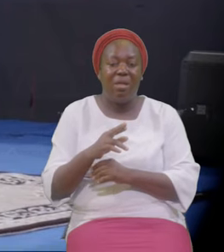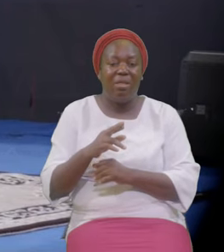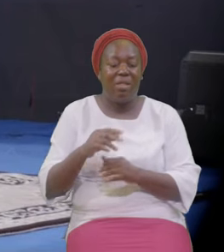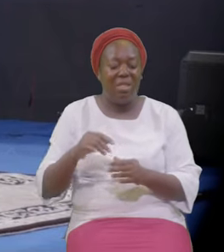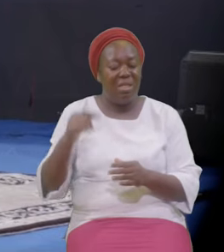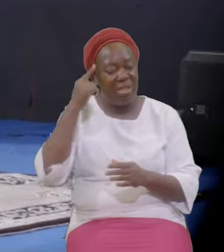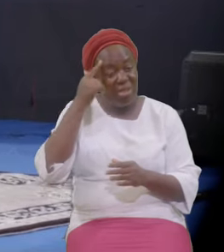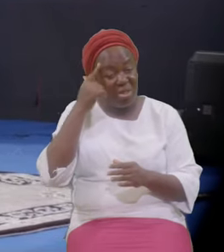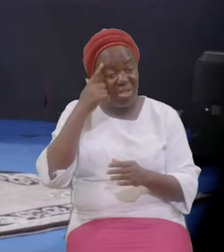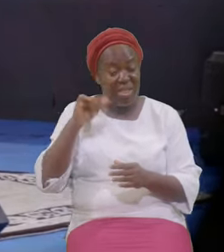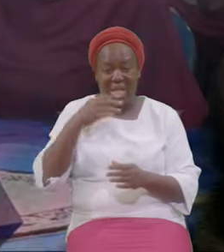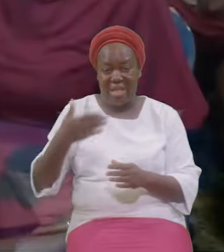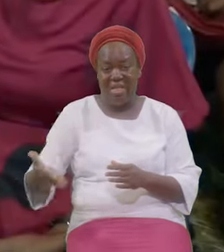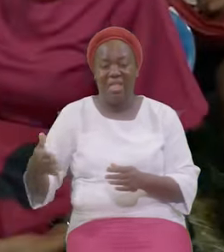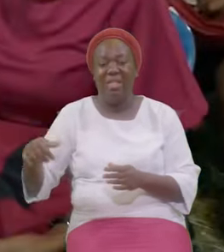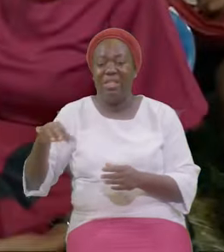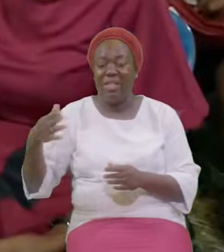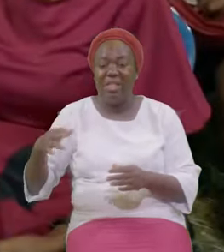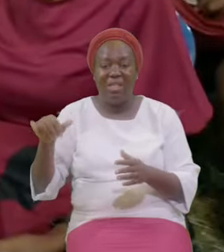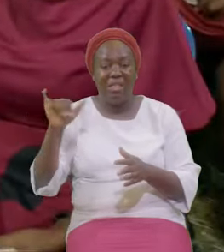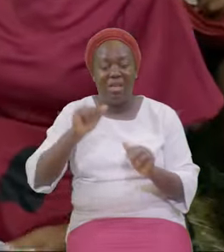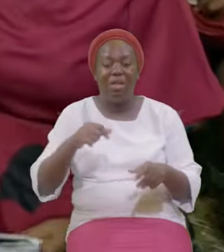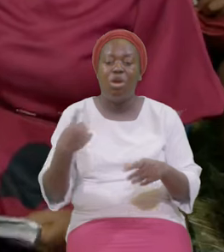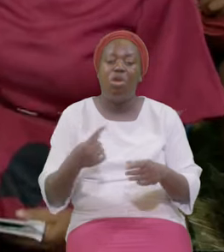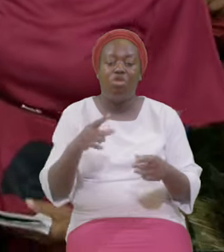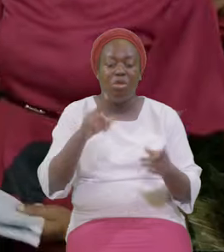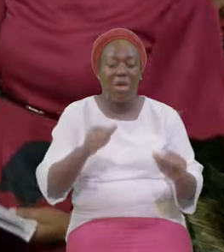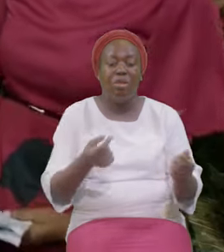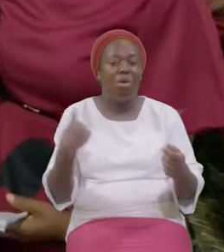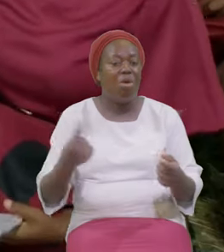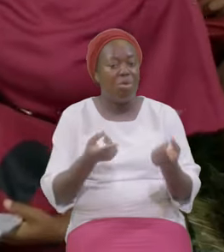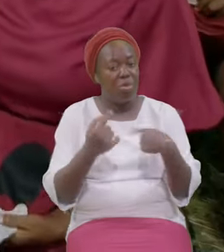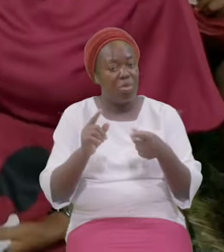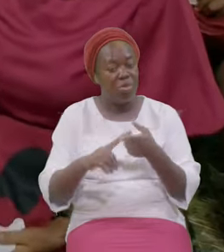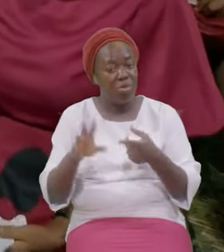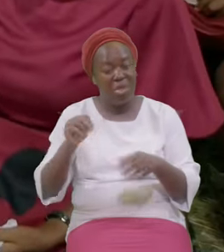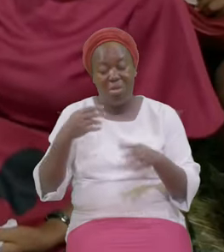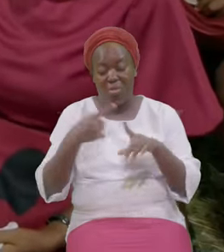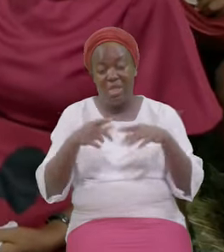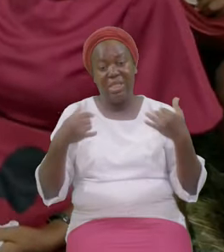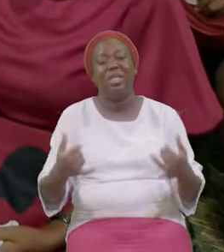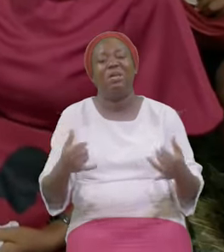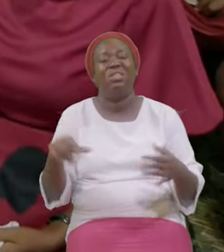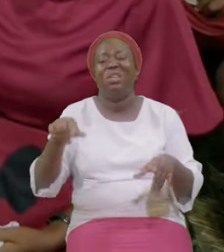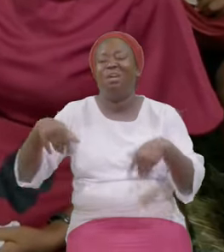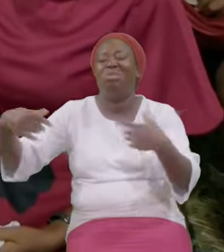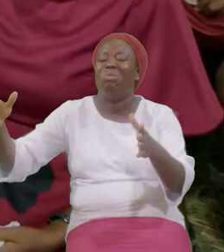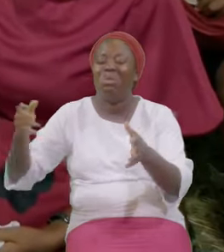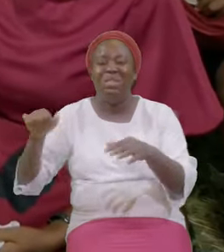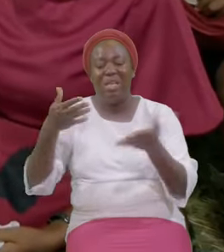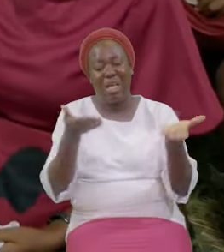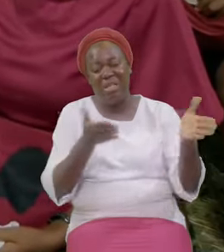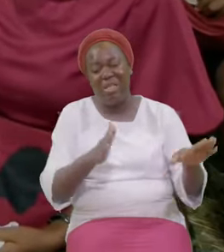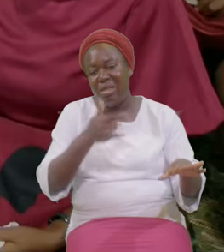they're there, and you can always come to them. Now they are gone, now they are dead, because they cannot